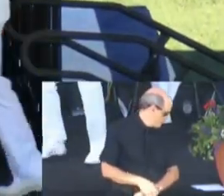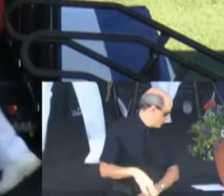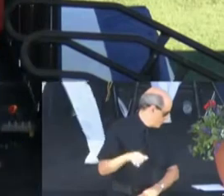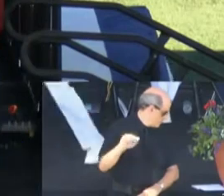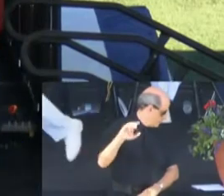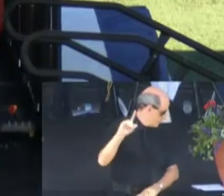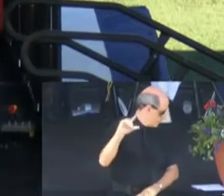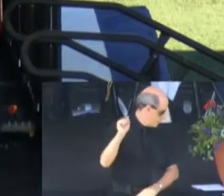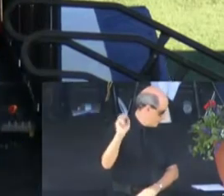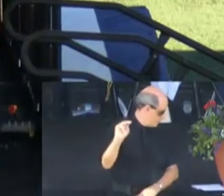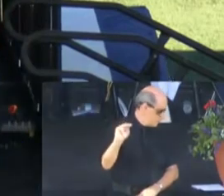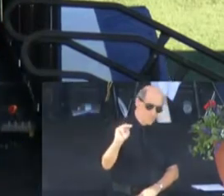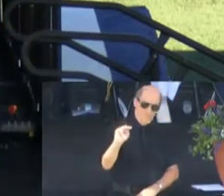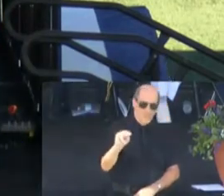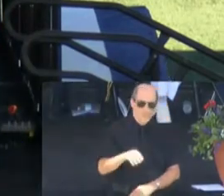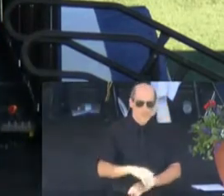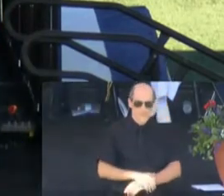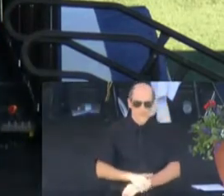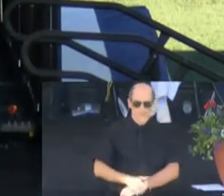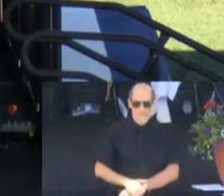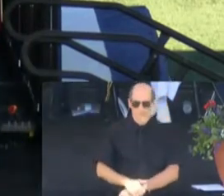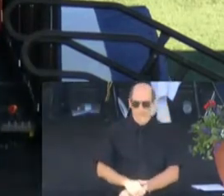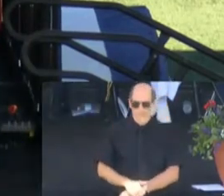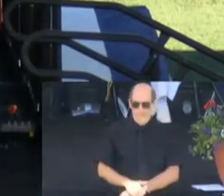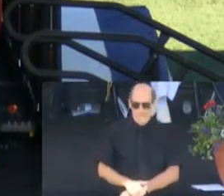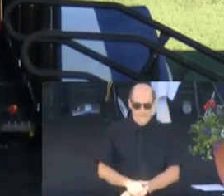Adam Jacob Knapp.